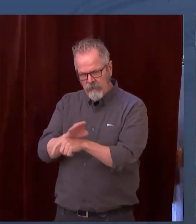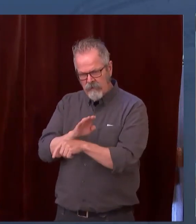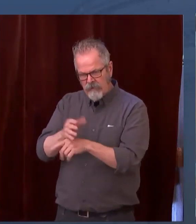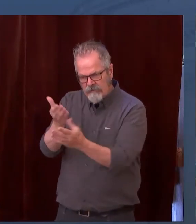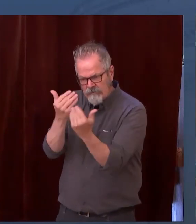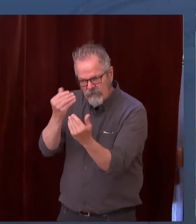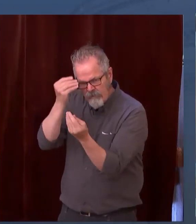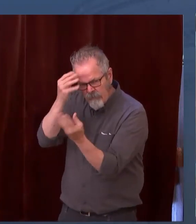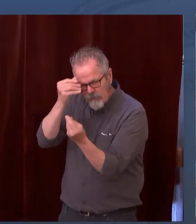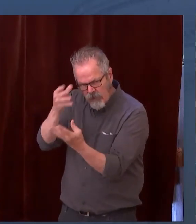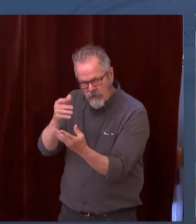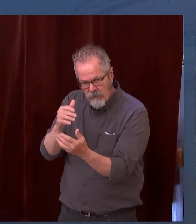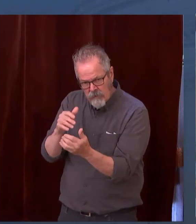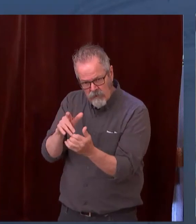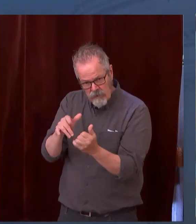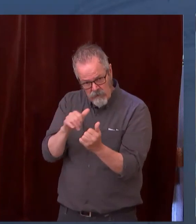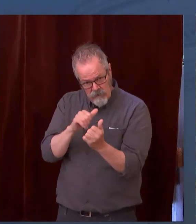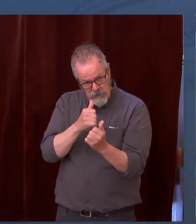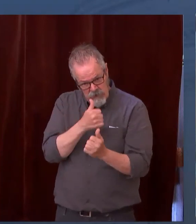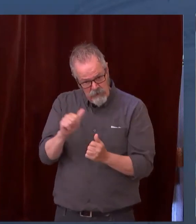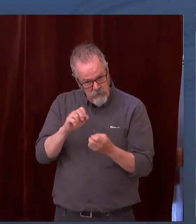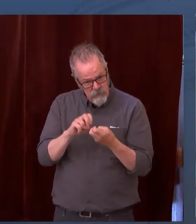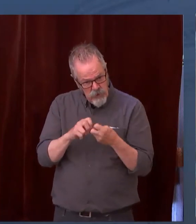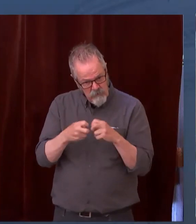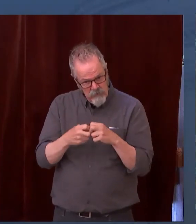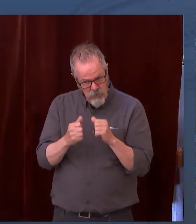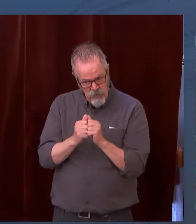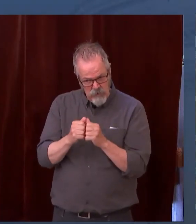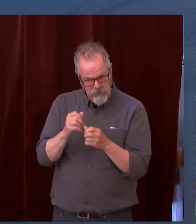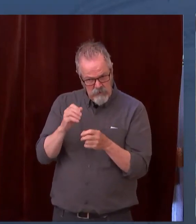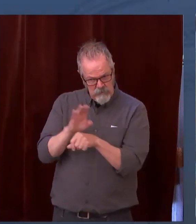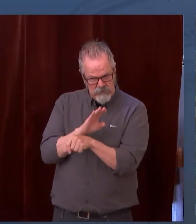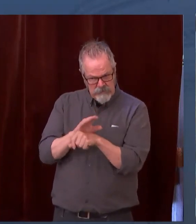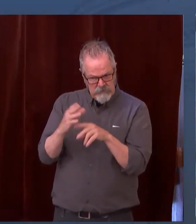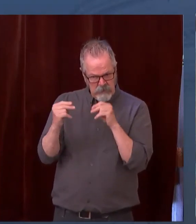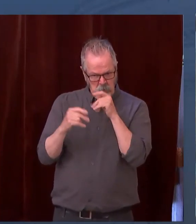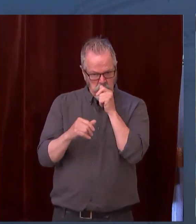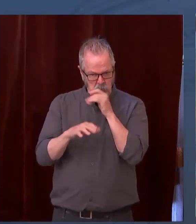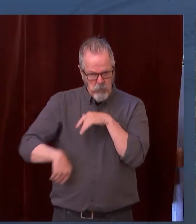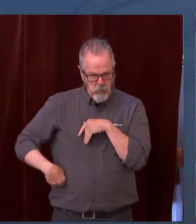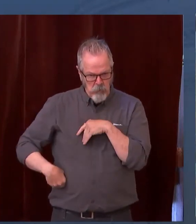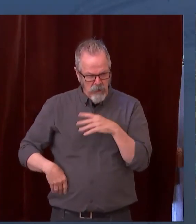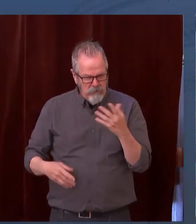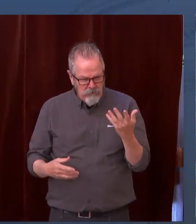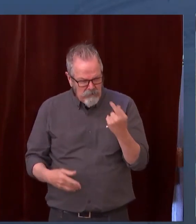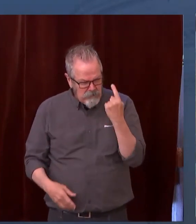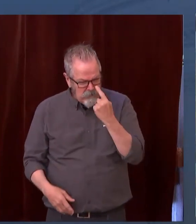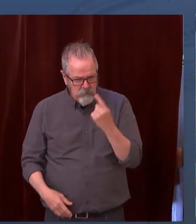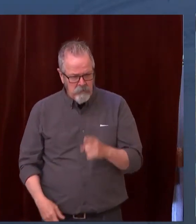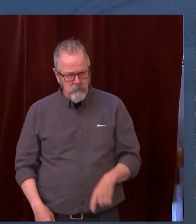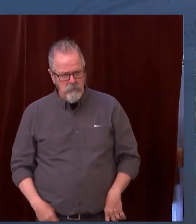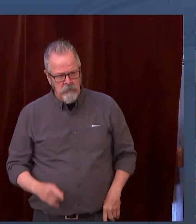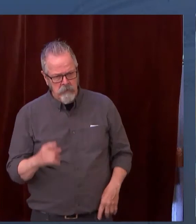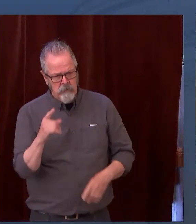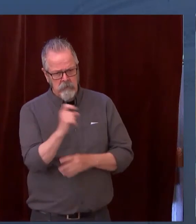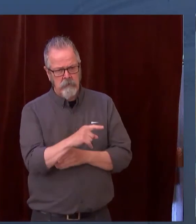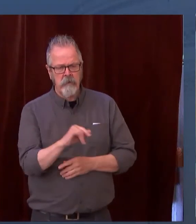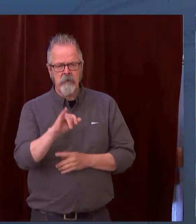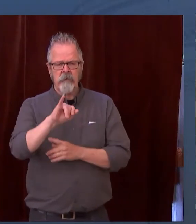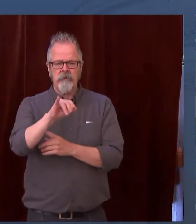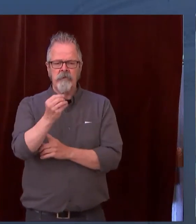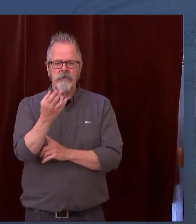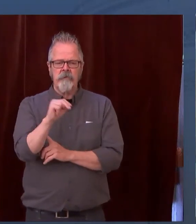most businesses are happy to engage their local public health department in getting technical assistance when they have a case